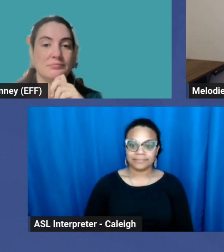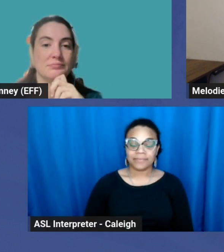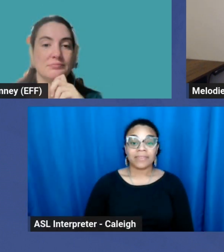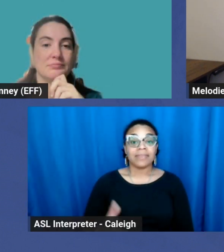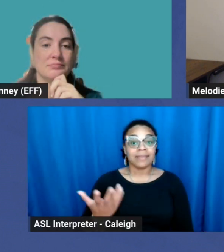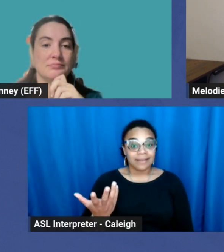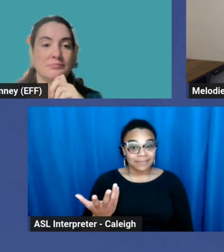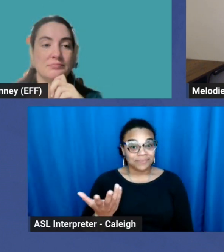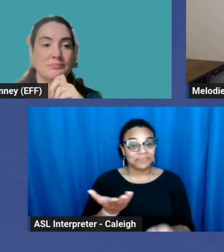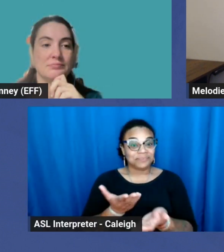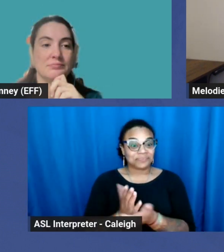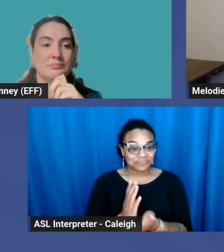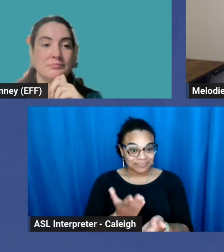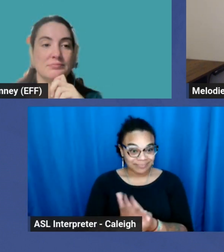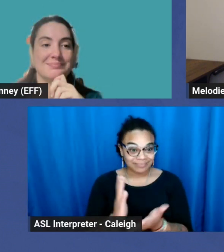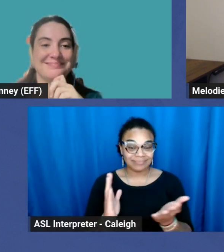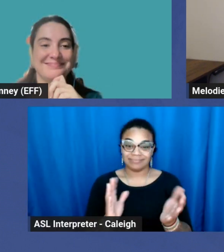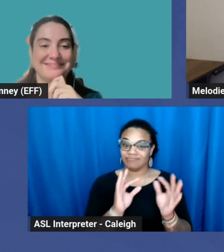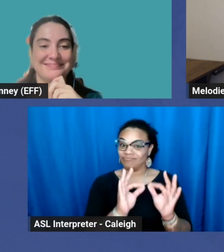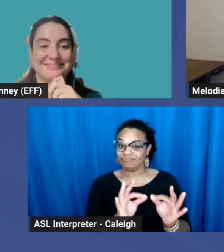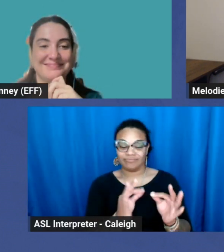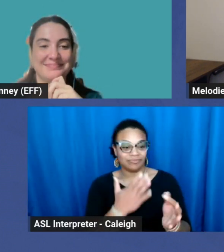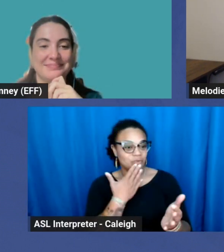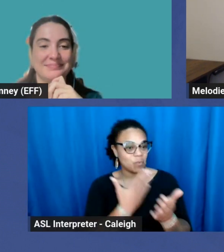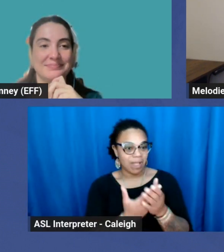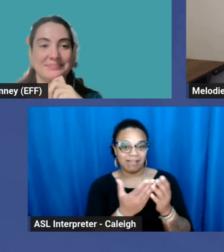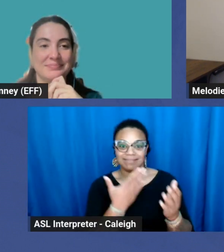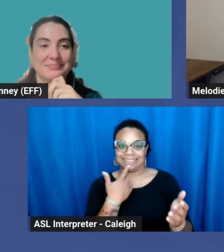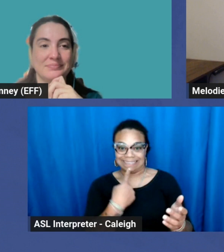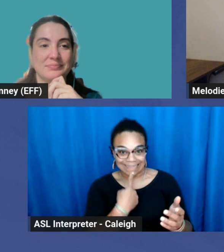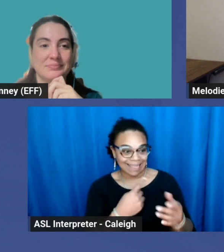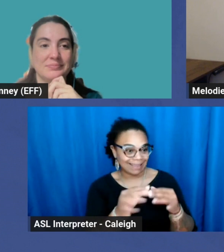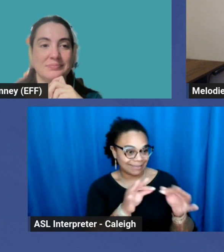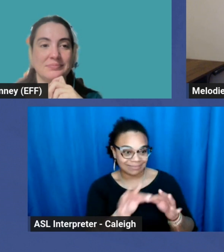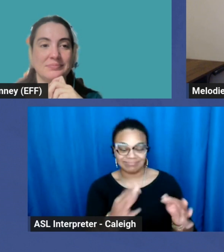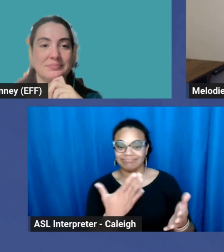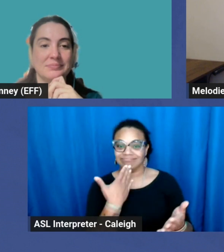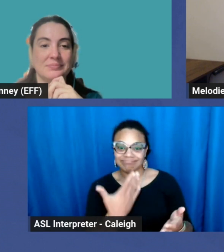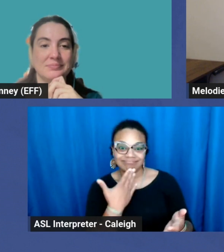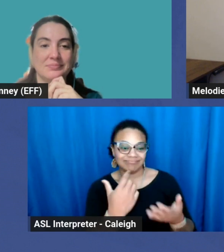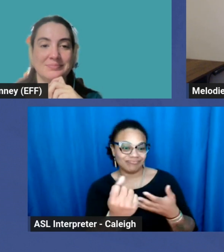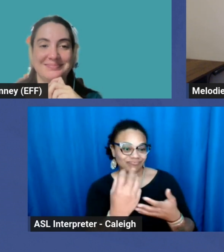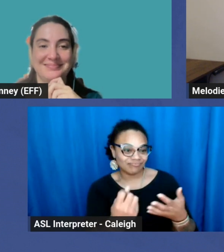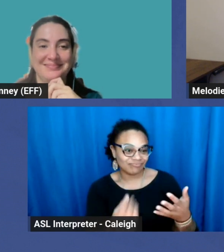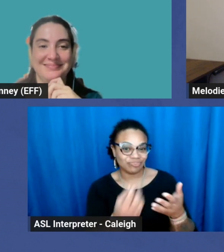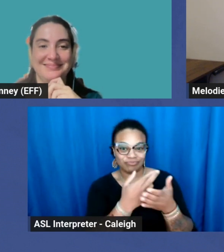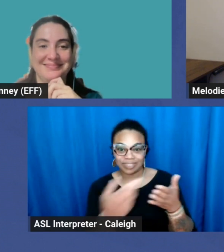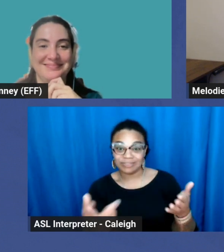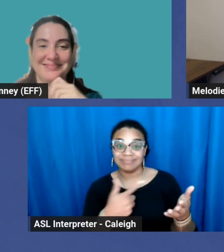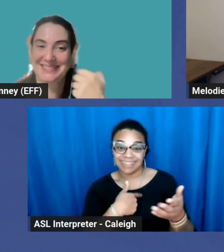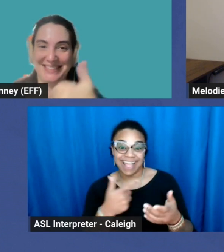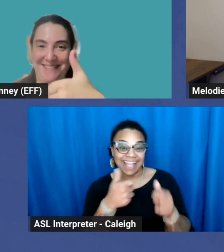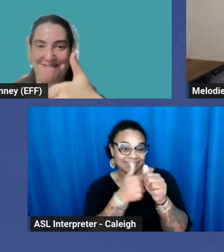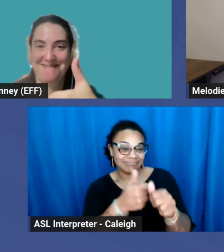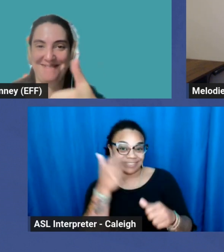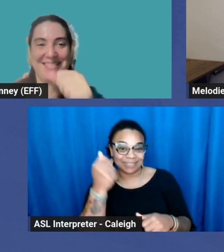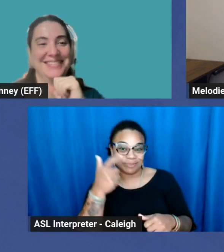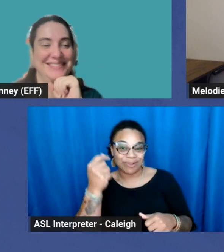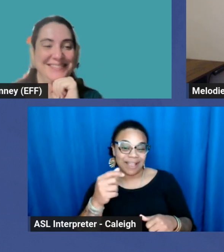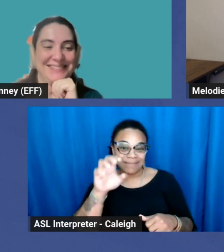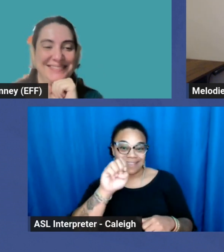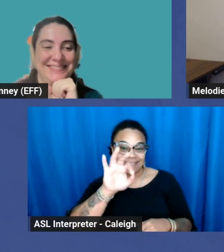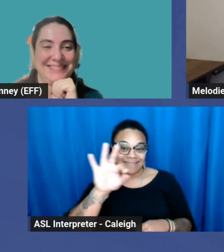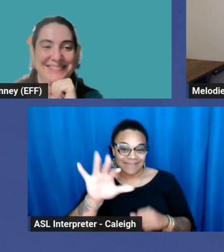All right. So well said. Thank you for all of those resources. I am a subscriber to those EFF emails, by the way, and I